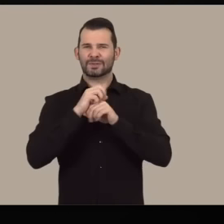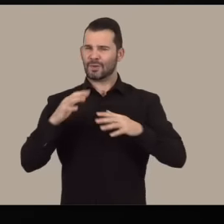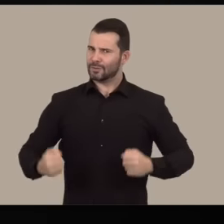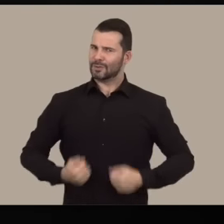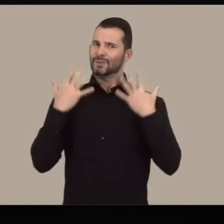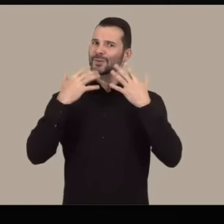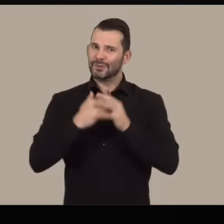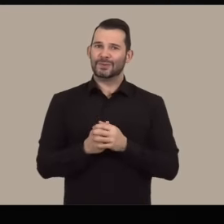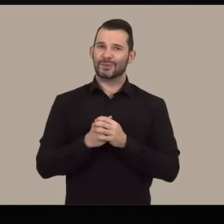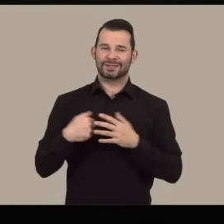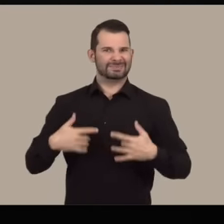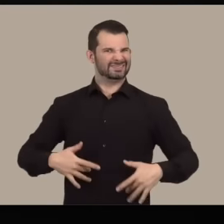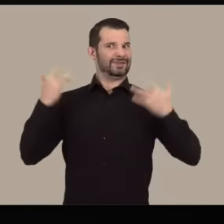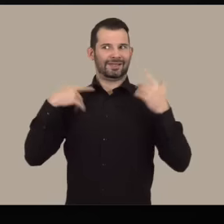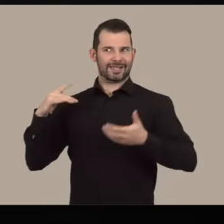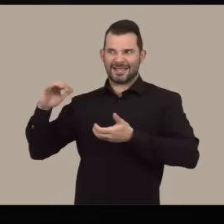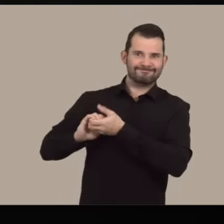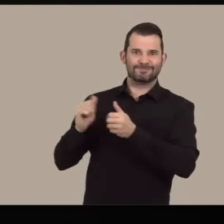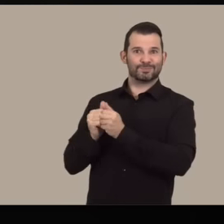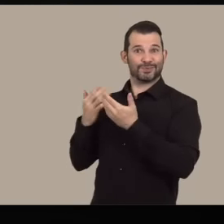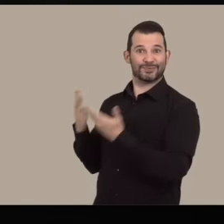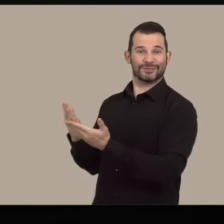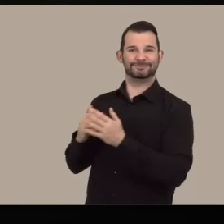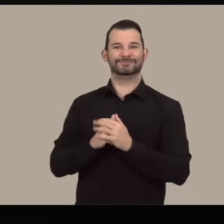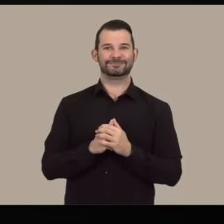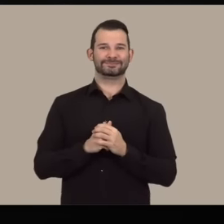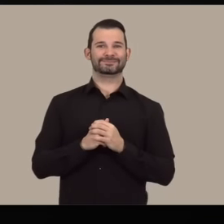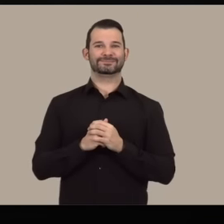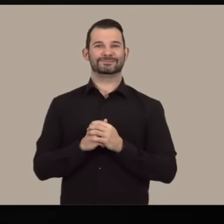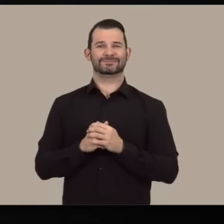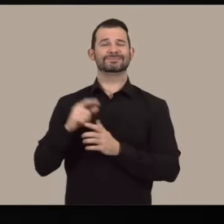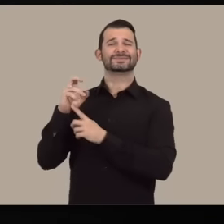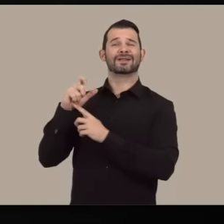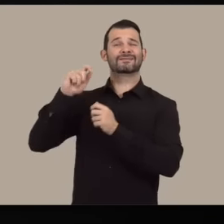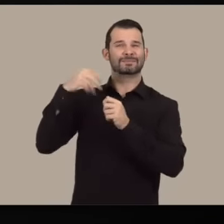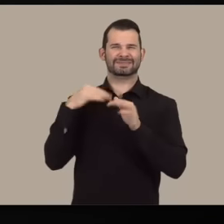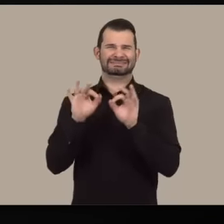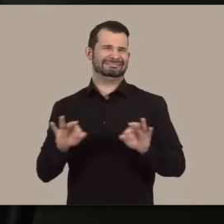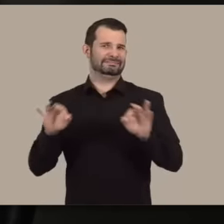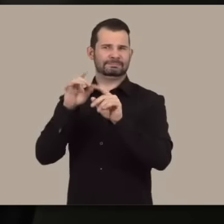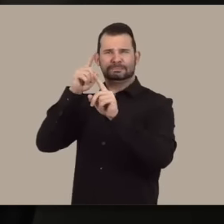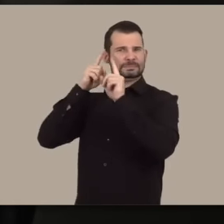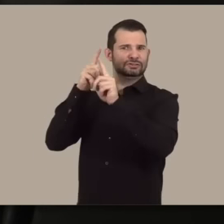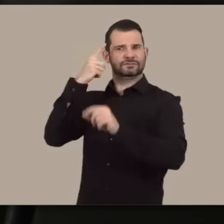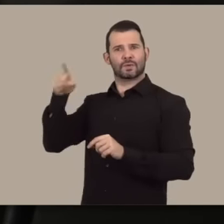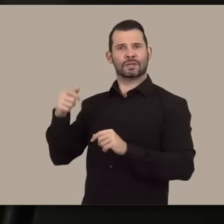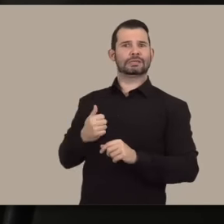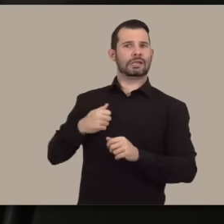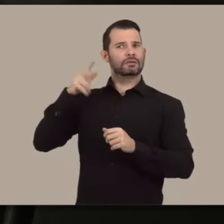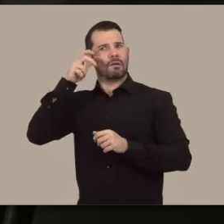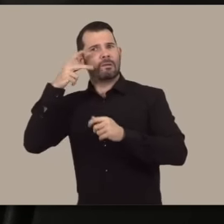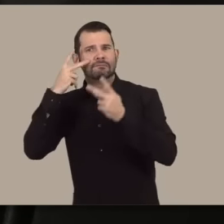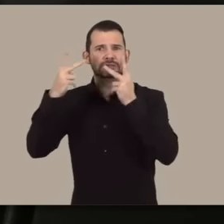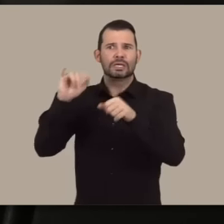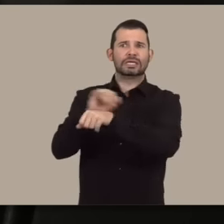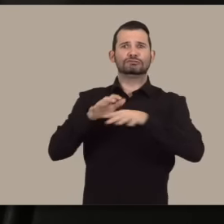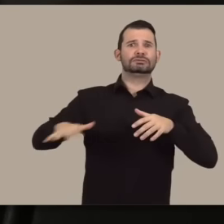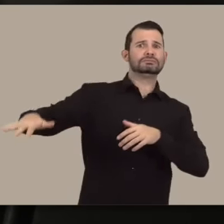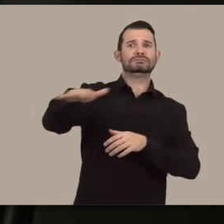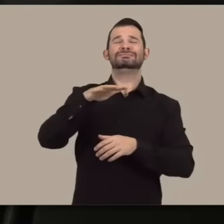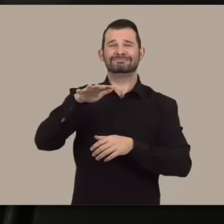been inspirational. I'm delighted to be teaming up with her. Telefilm has an essential mission for the